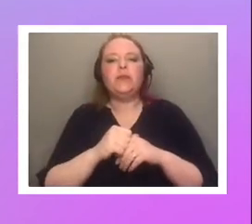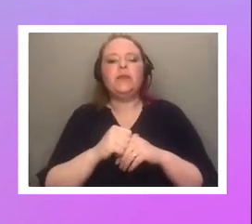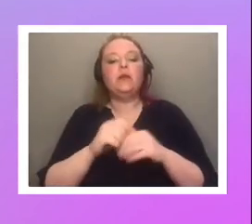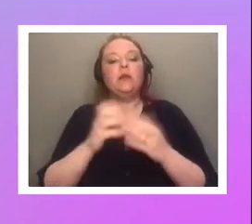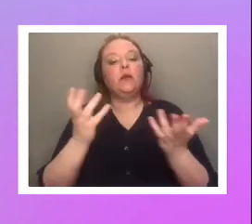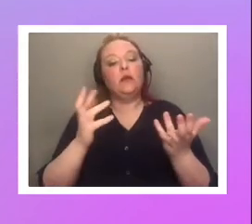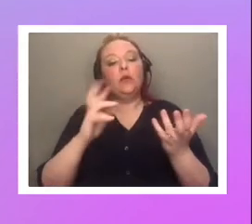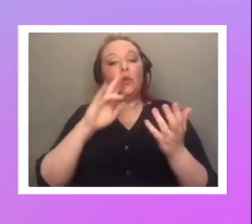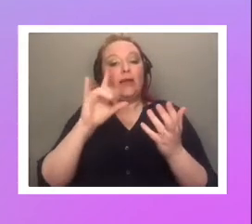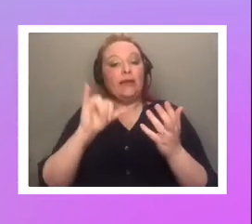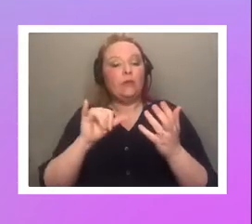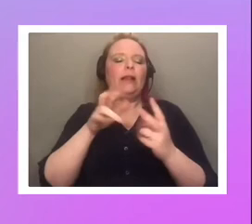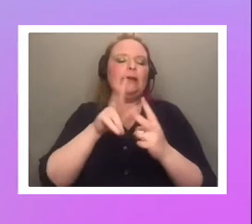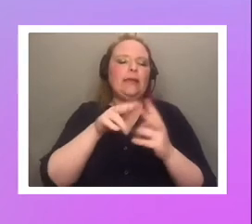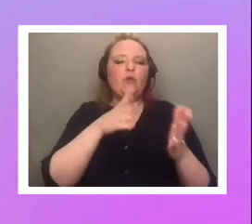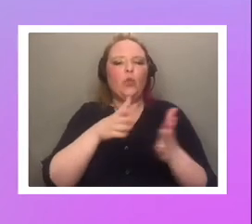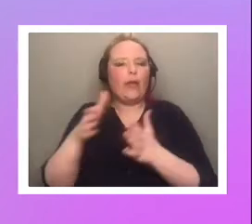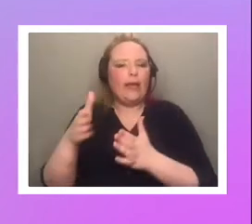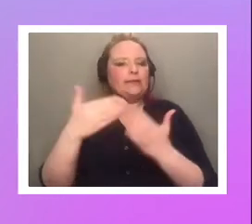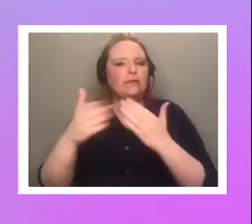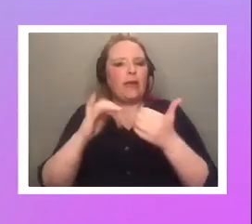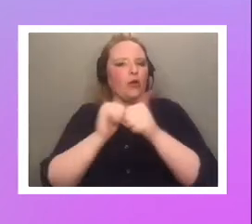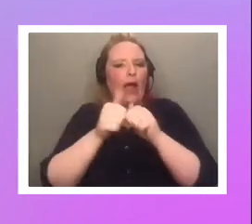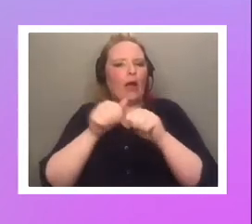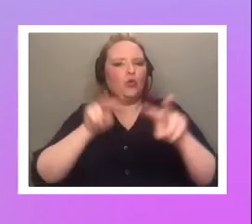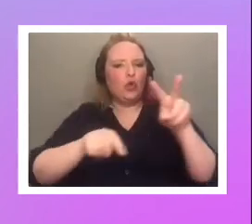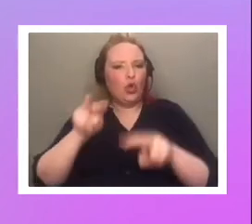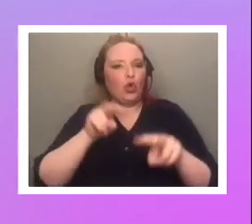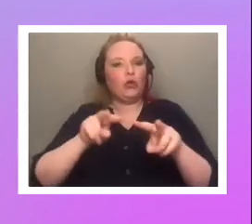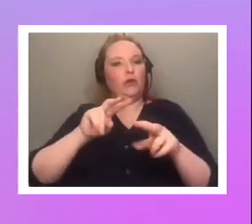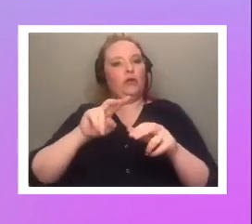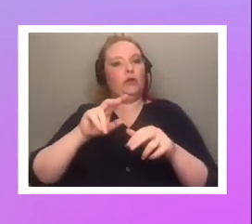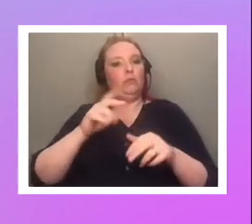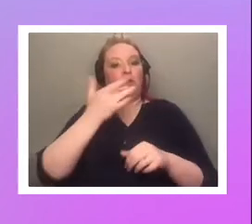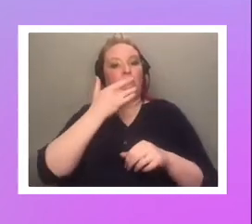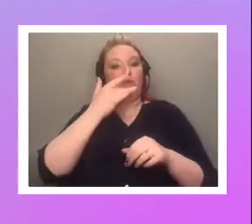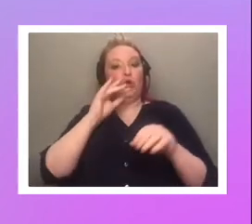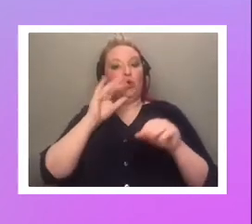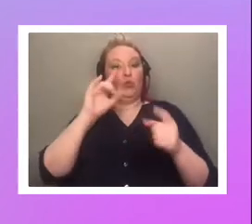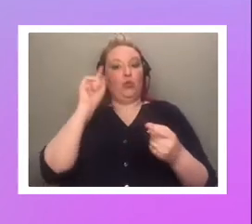essentially, or either way, no matter how you go and look at it, the prefers reduced motion media query